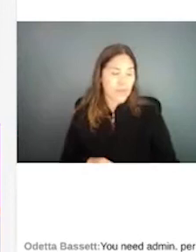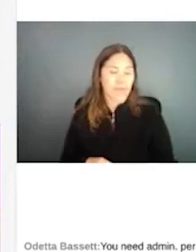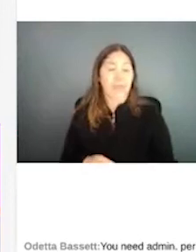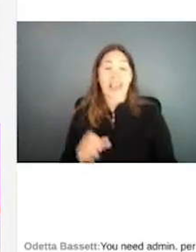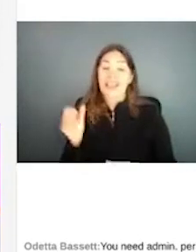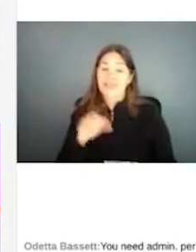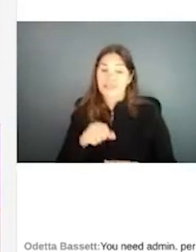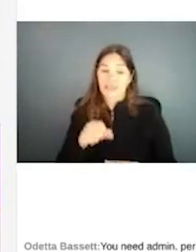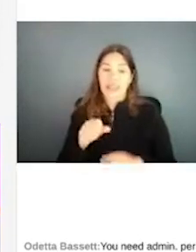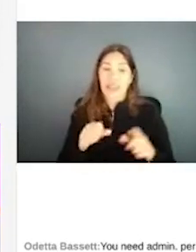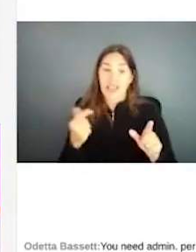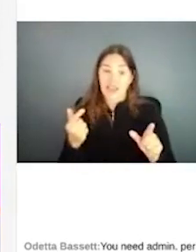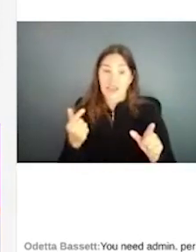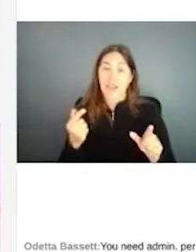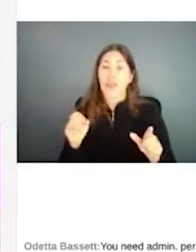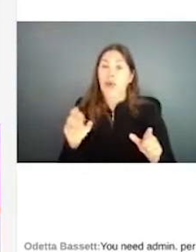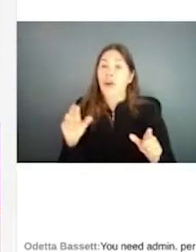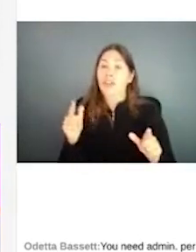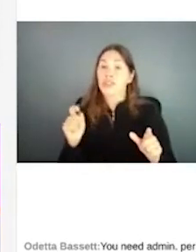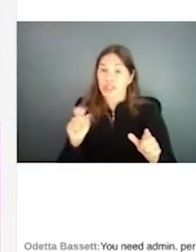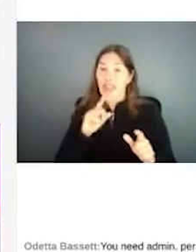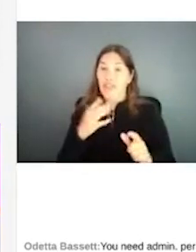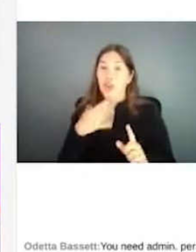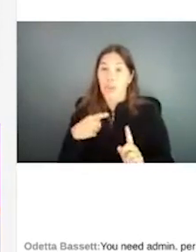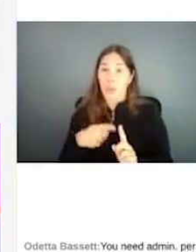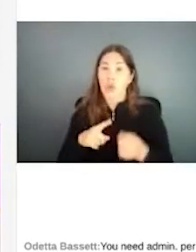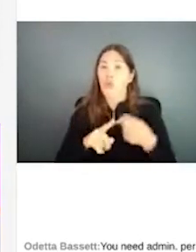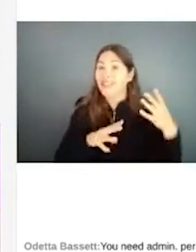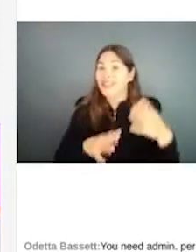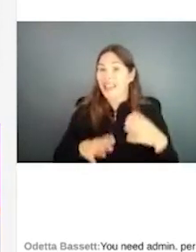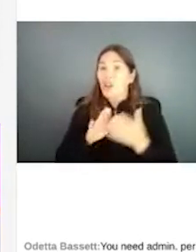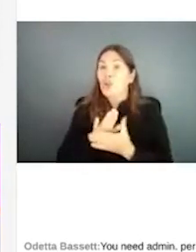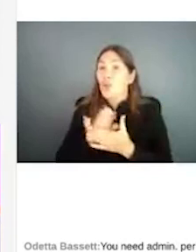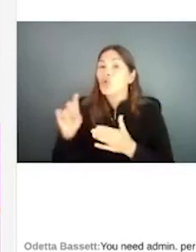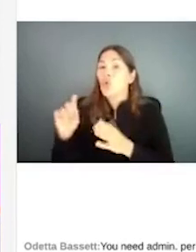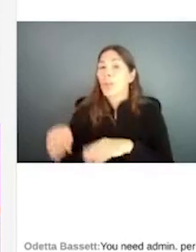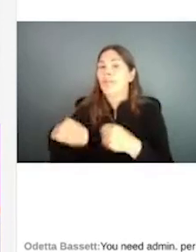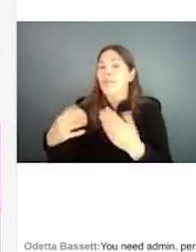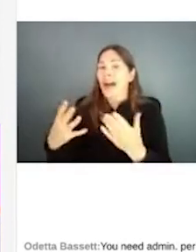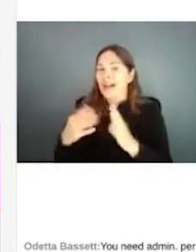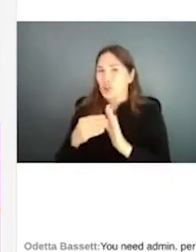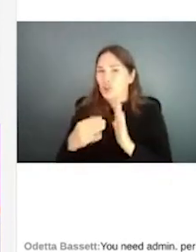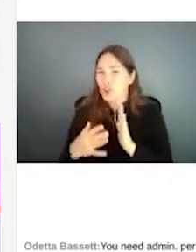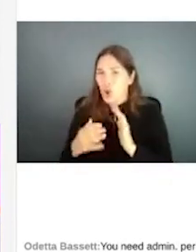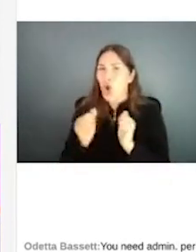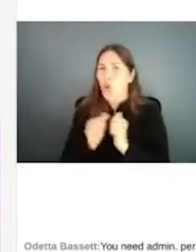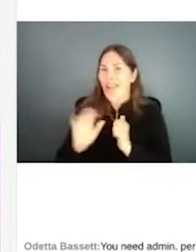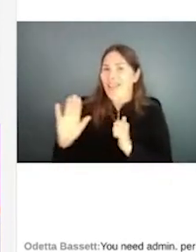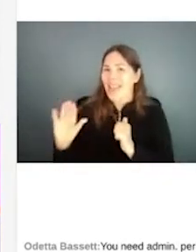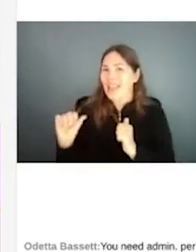Yep, George brings up the good point. In order to download, the school should be providing the students with their